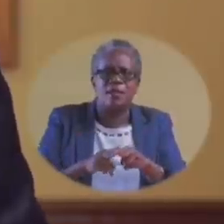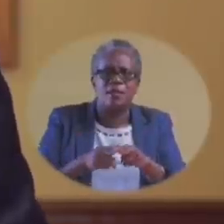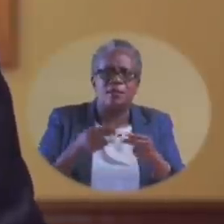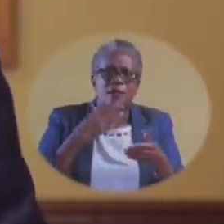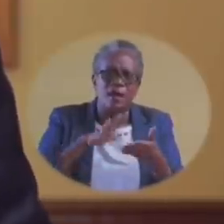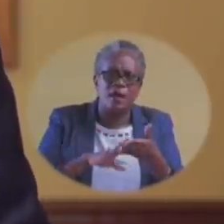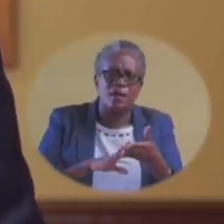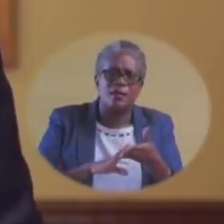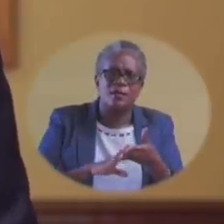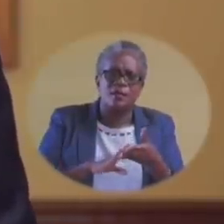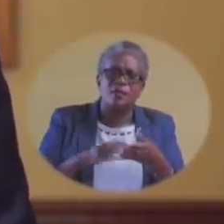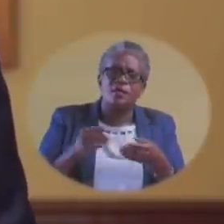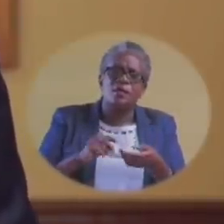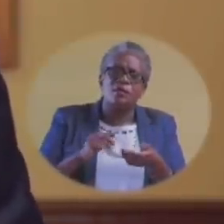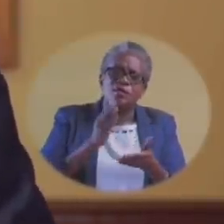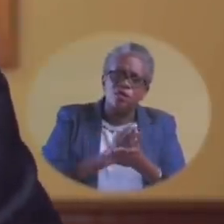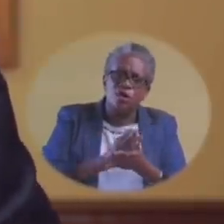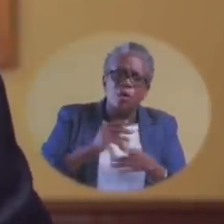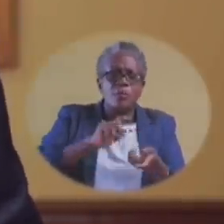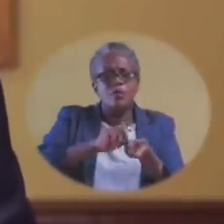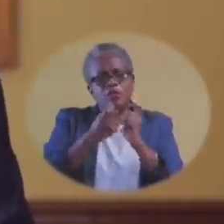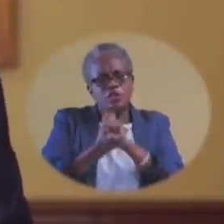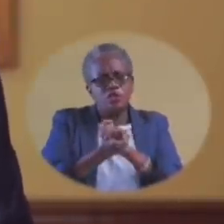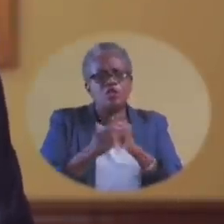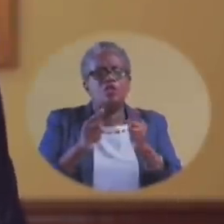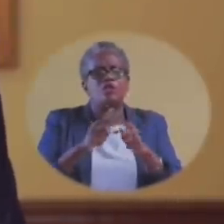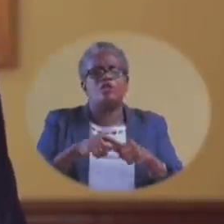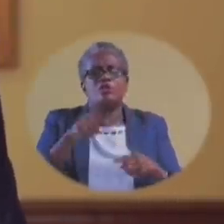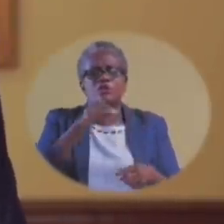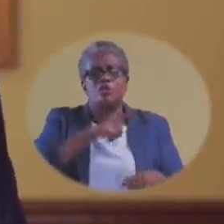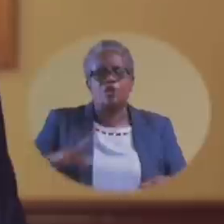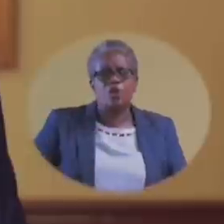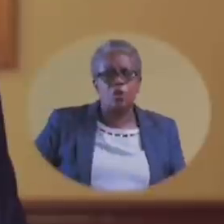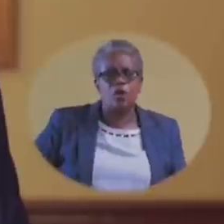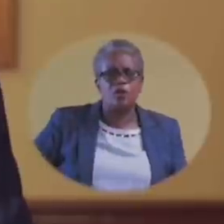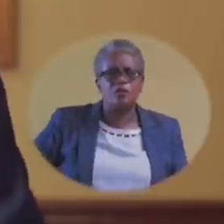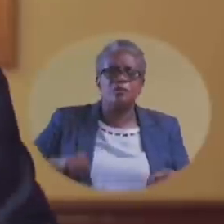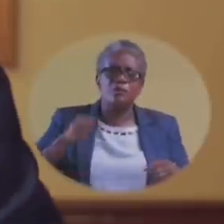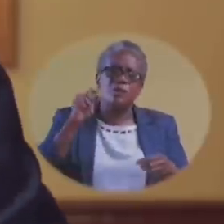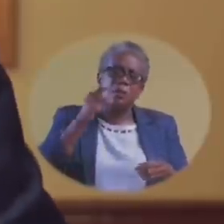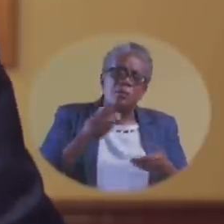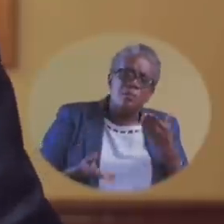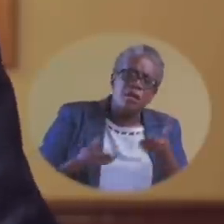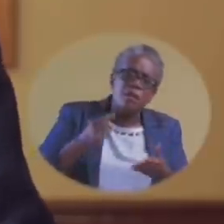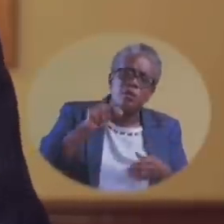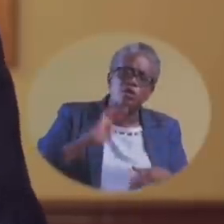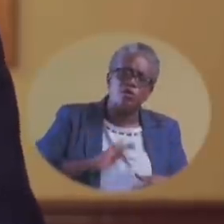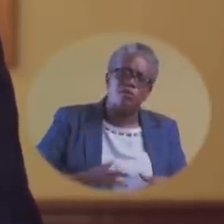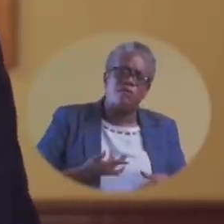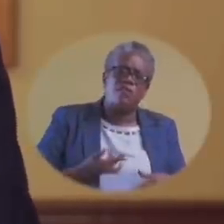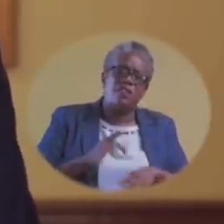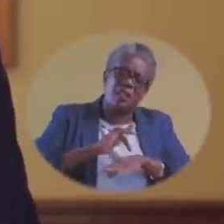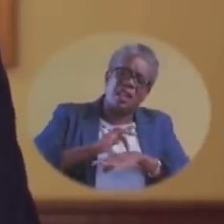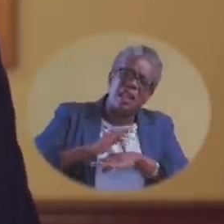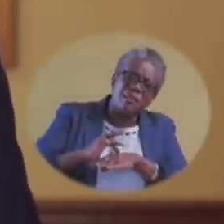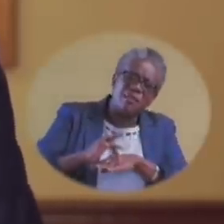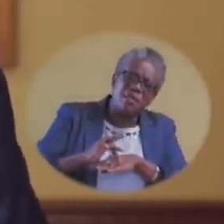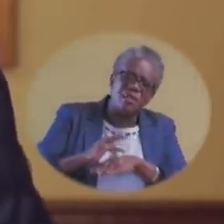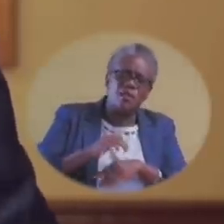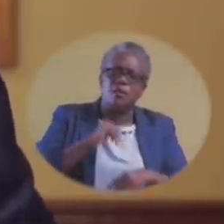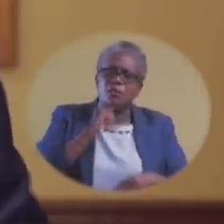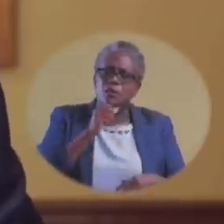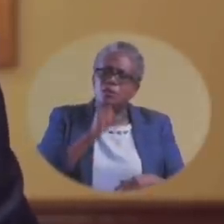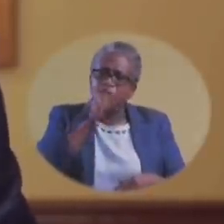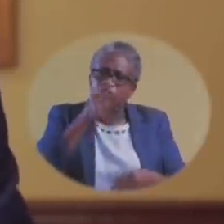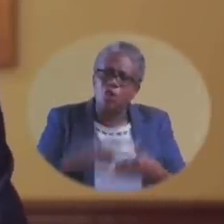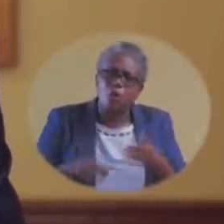are under life's weight and cannot see a way out. Shine your light into the dark so that we